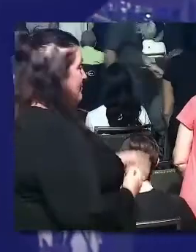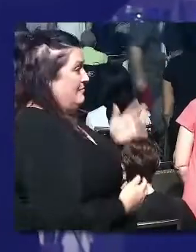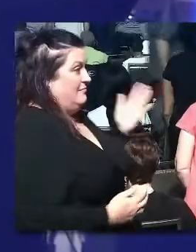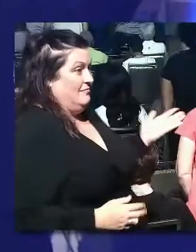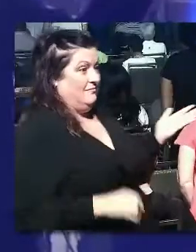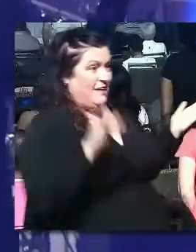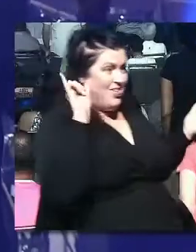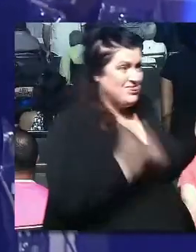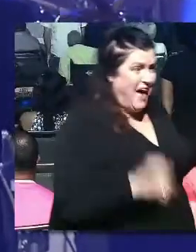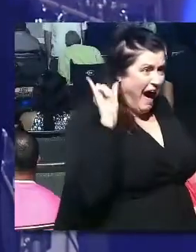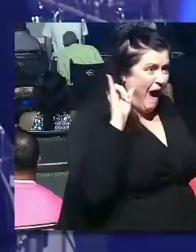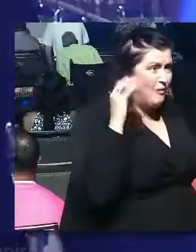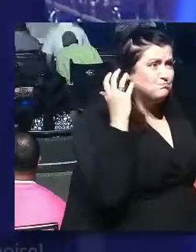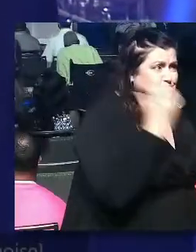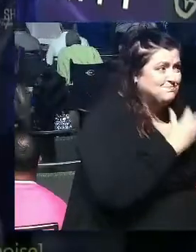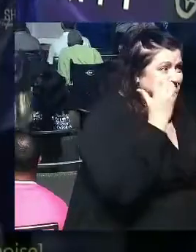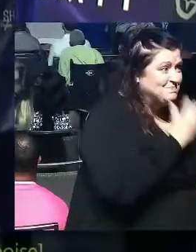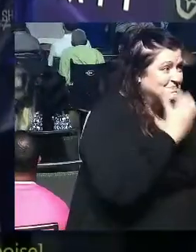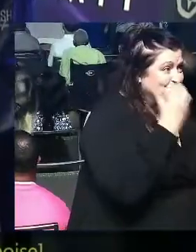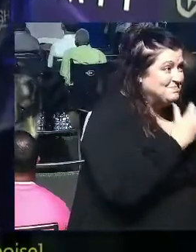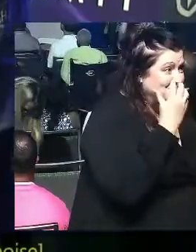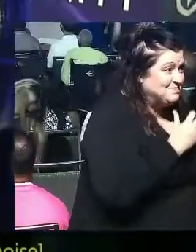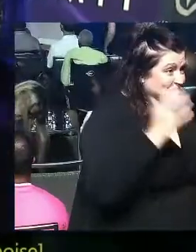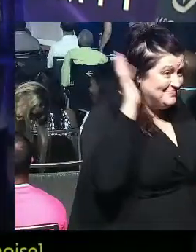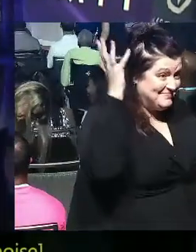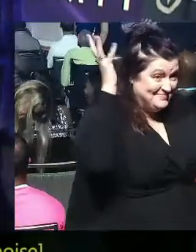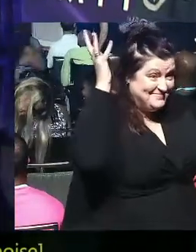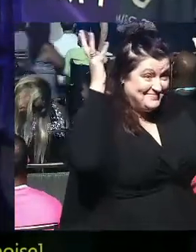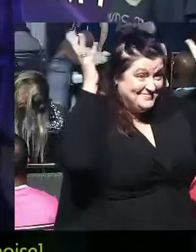That was awesome!